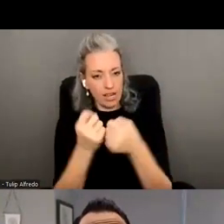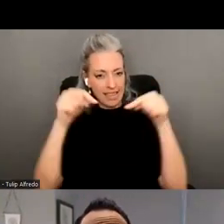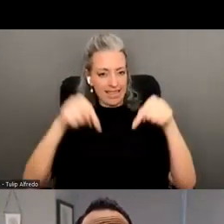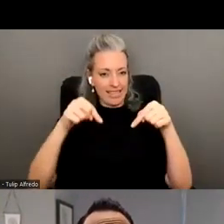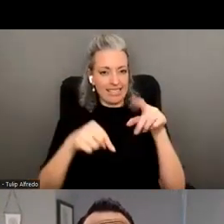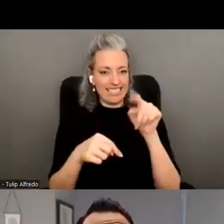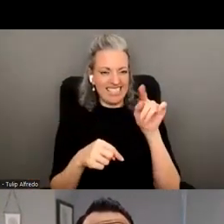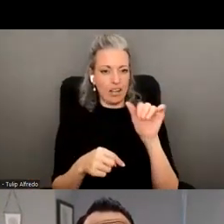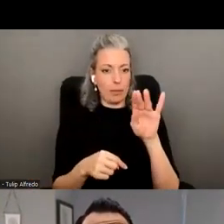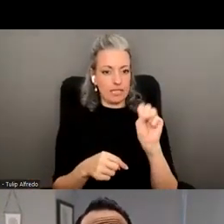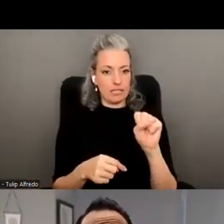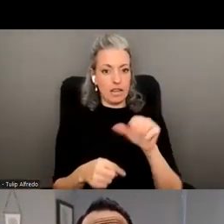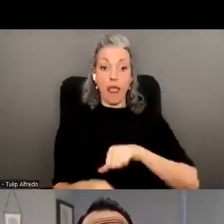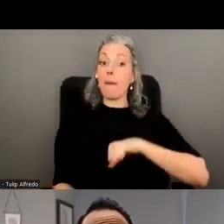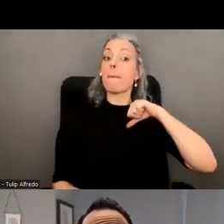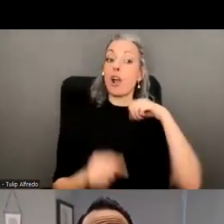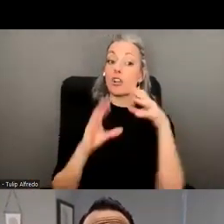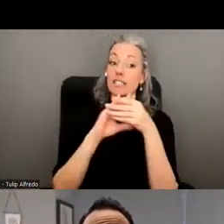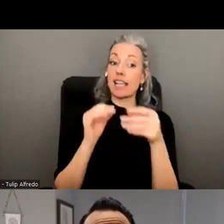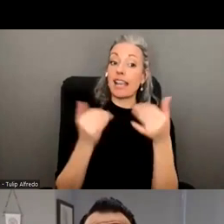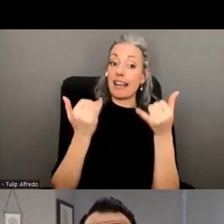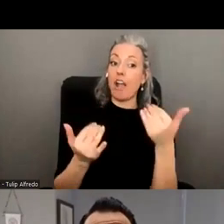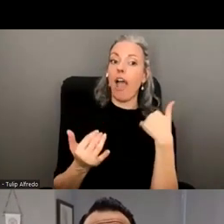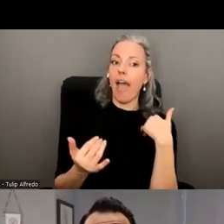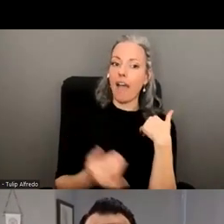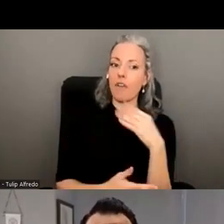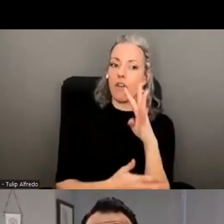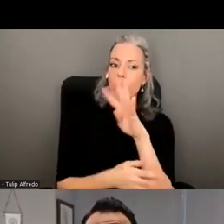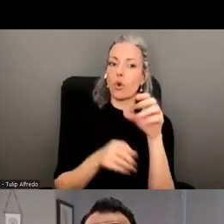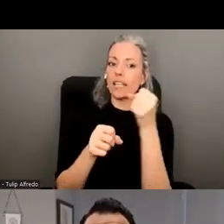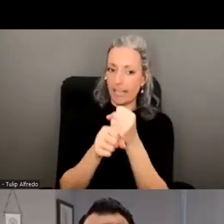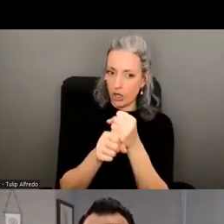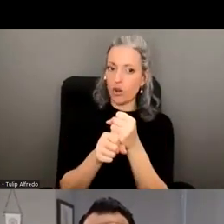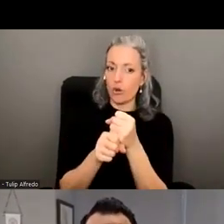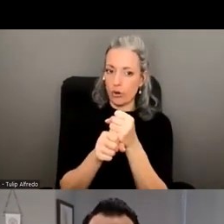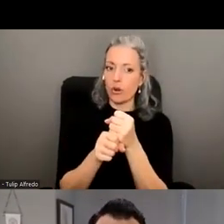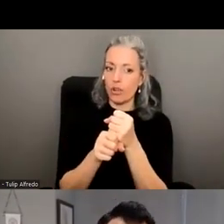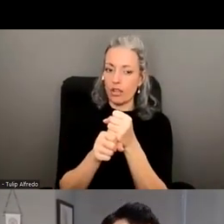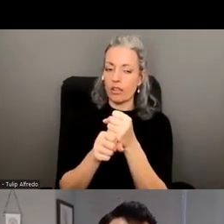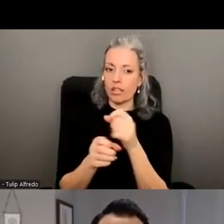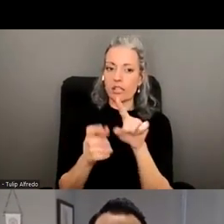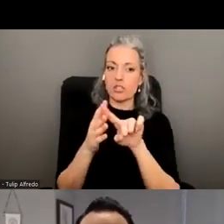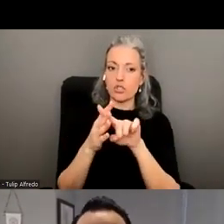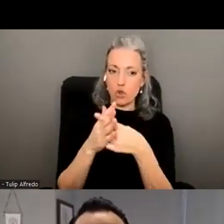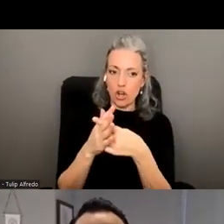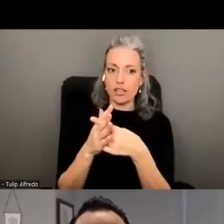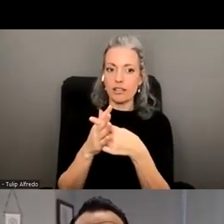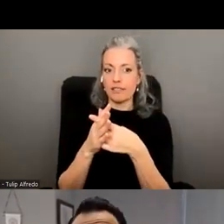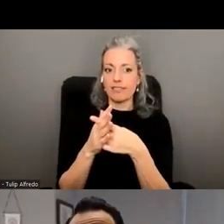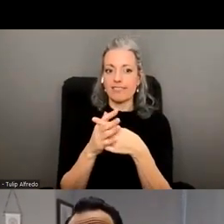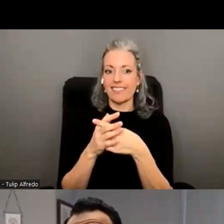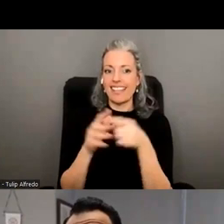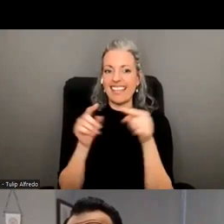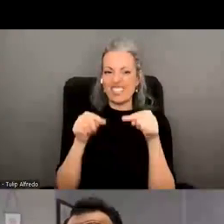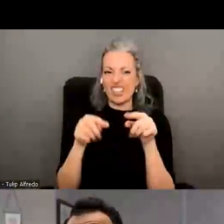database. And I'm proud to say that we now have a 4-year historical starter data set loaded into this database